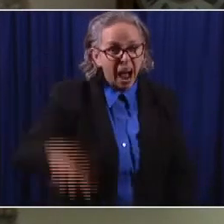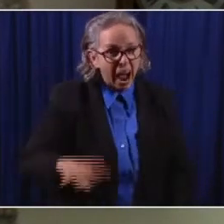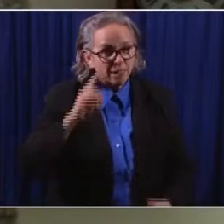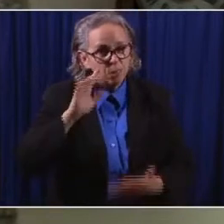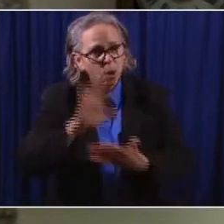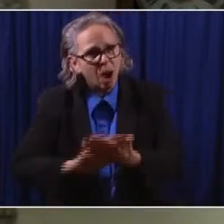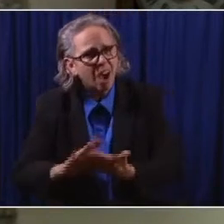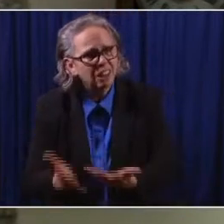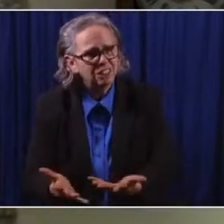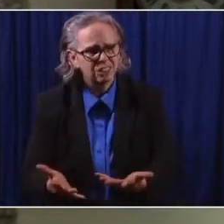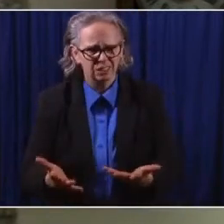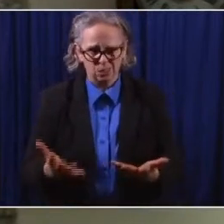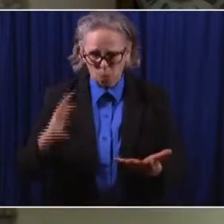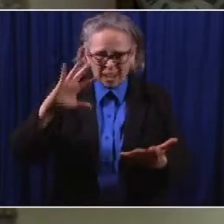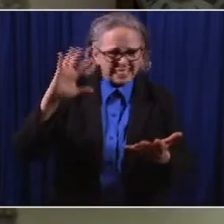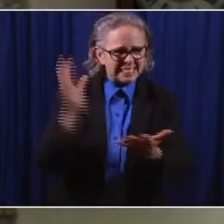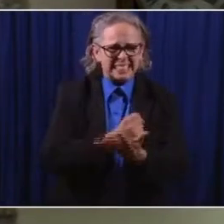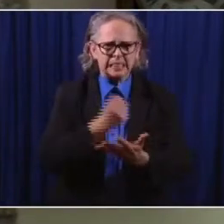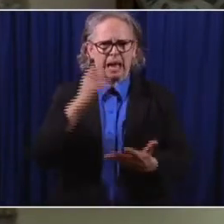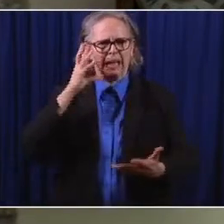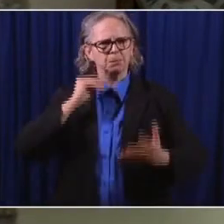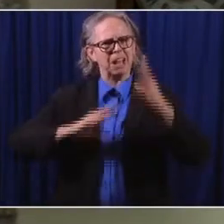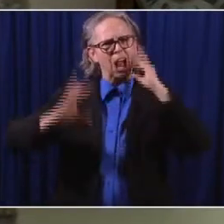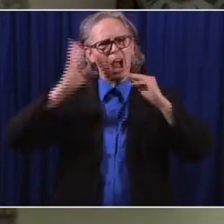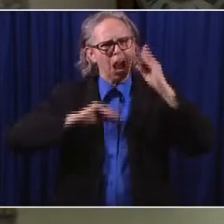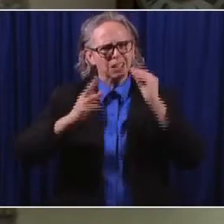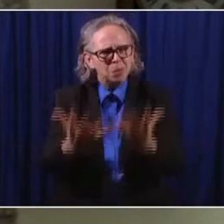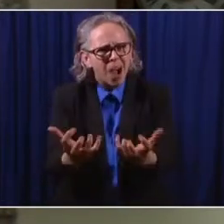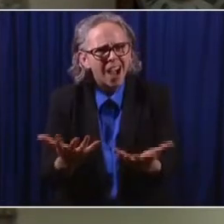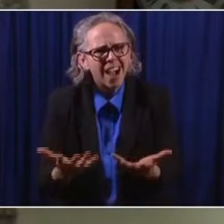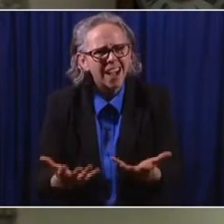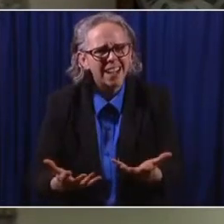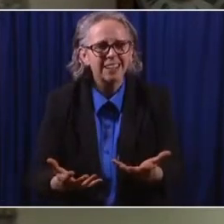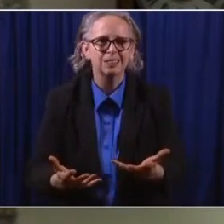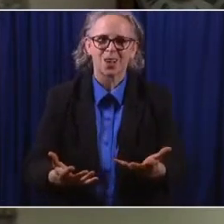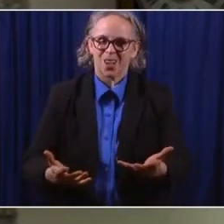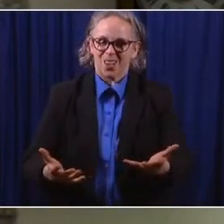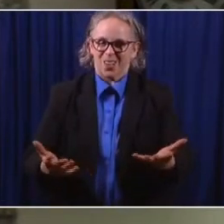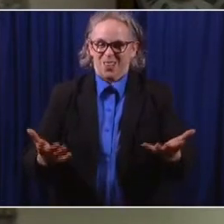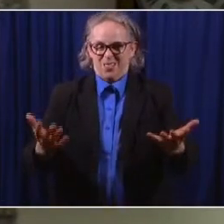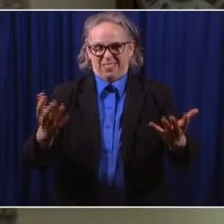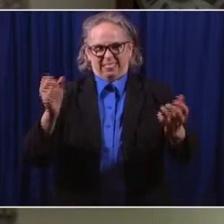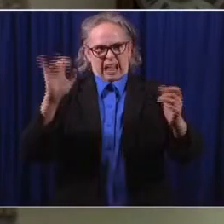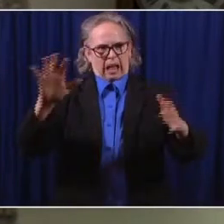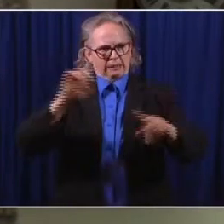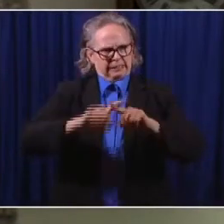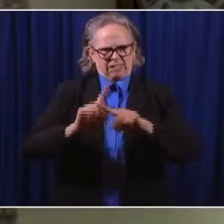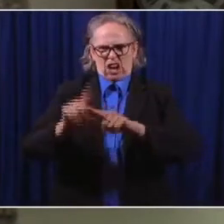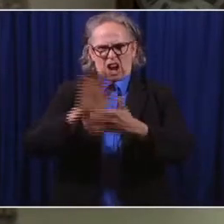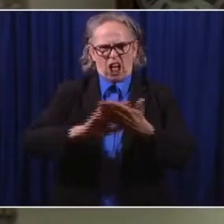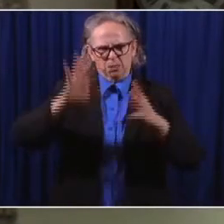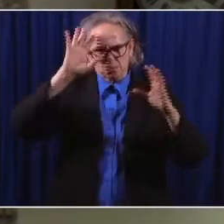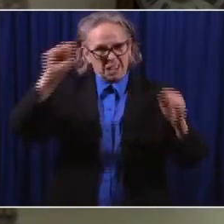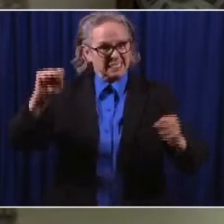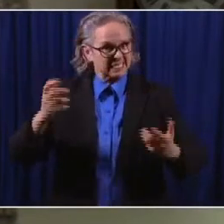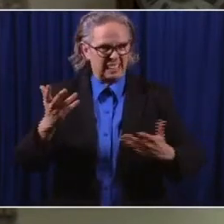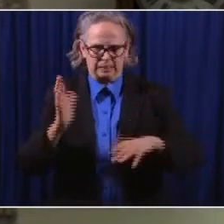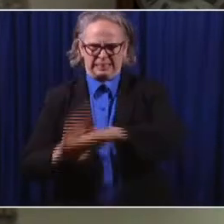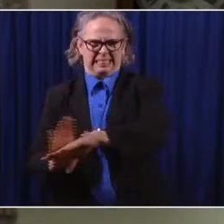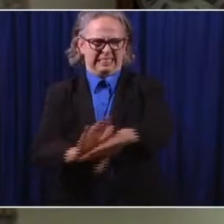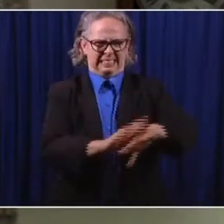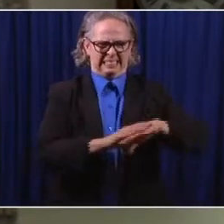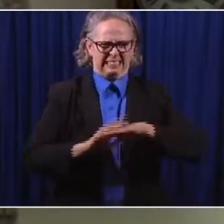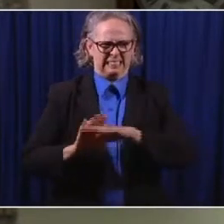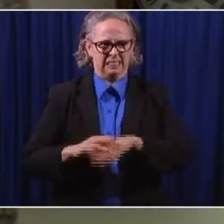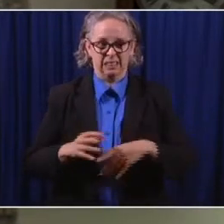have that. So it really, as many presidents have told me, it's really going to be up to the students and what they do. And